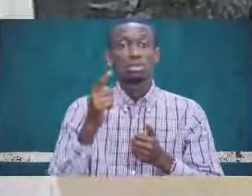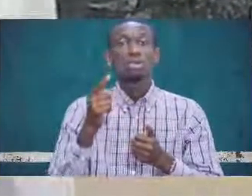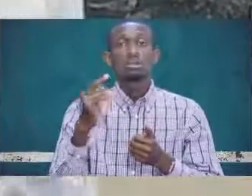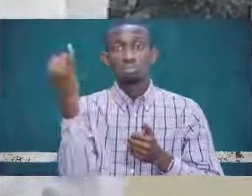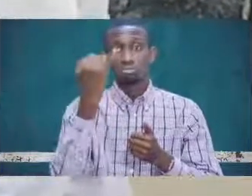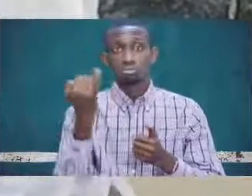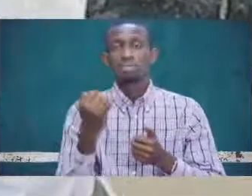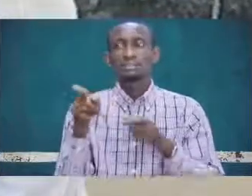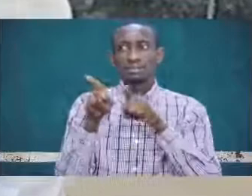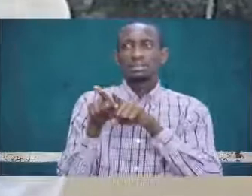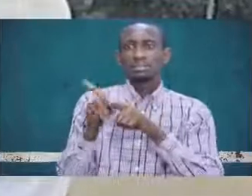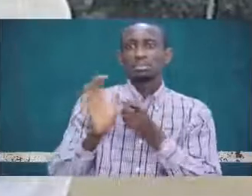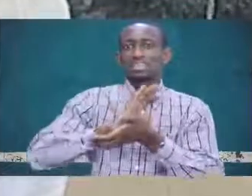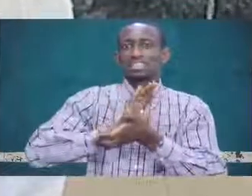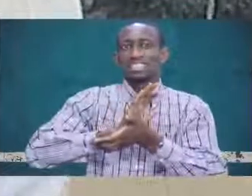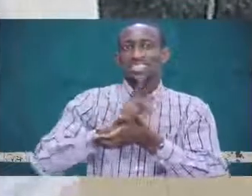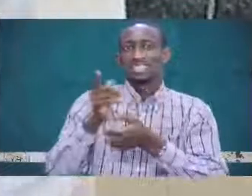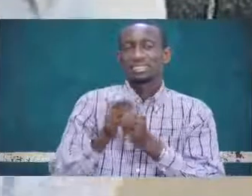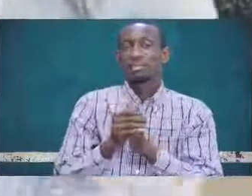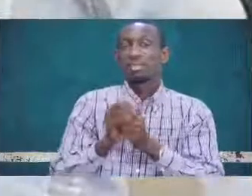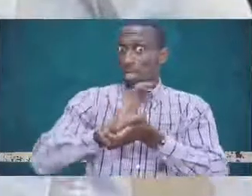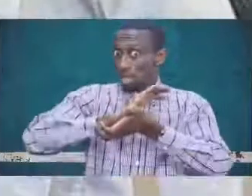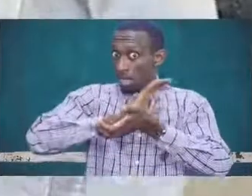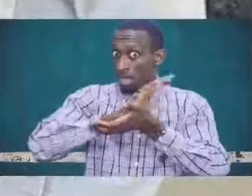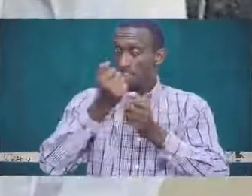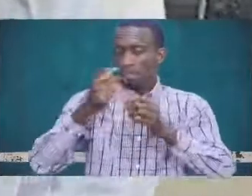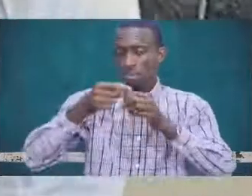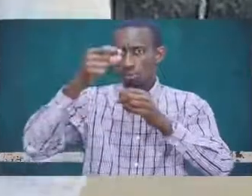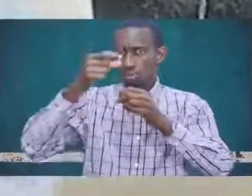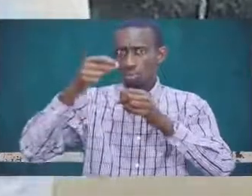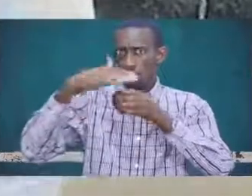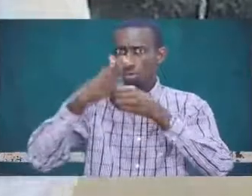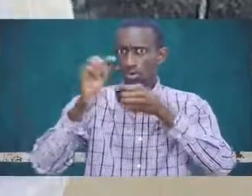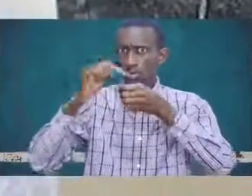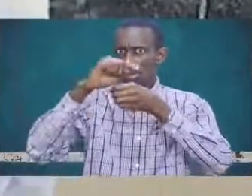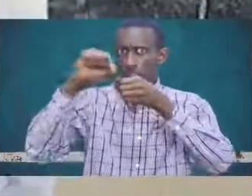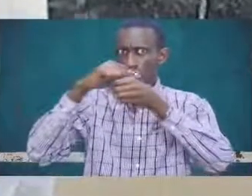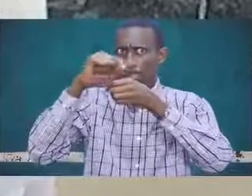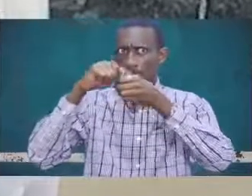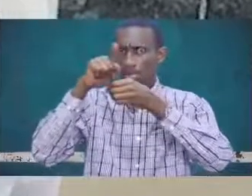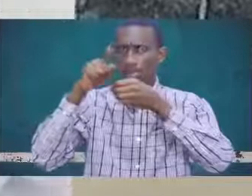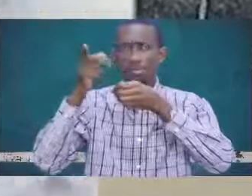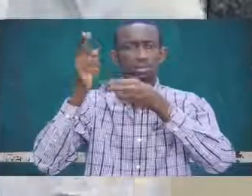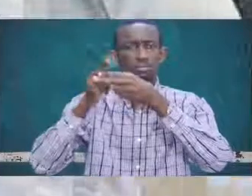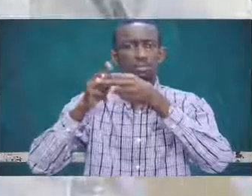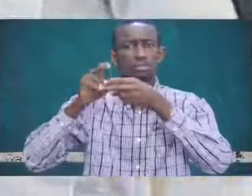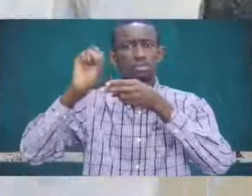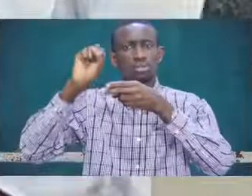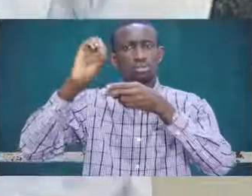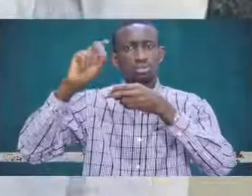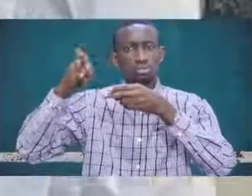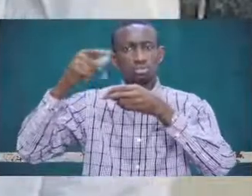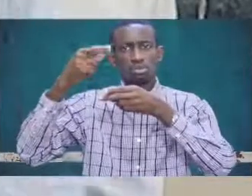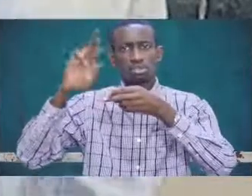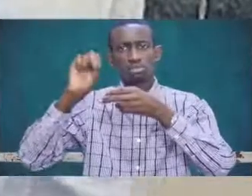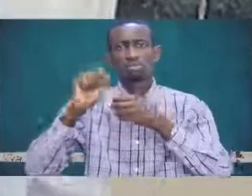stomach. And I can see on the opening of the esophagus, we have the pharynx and the esophagus. Okay?